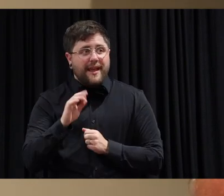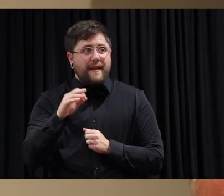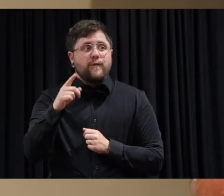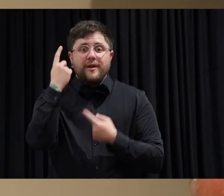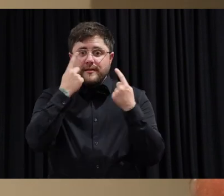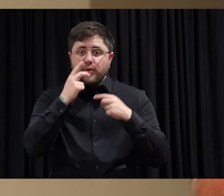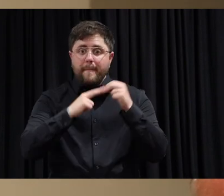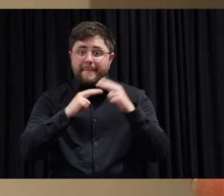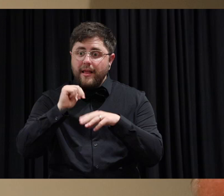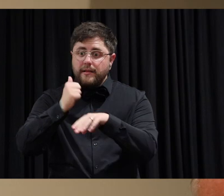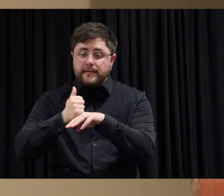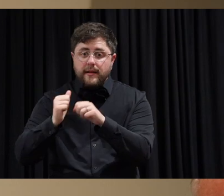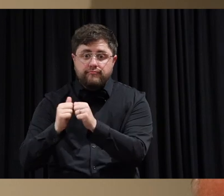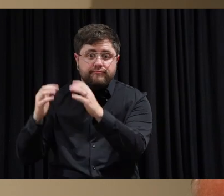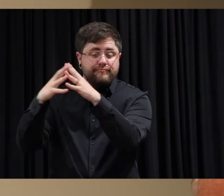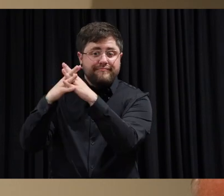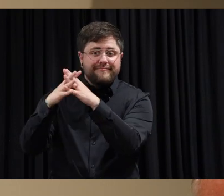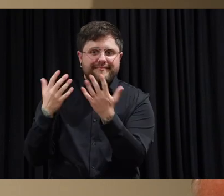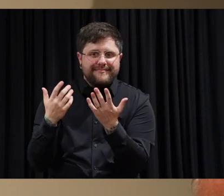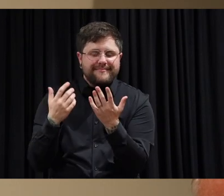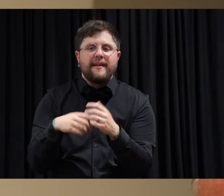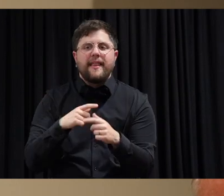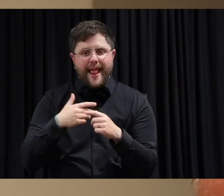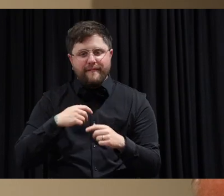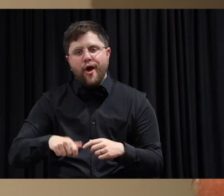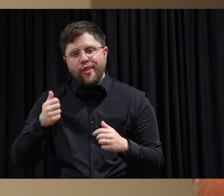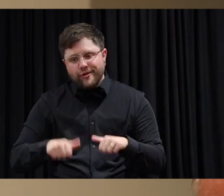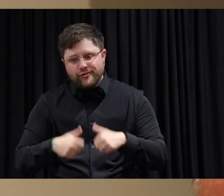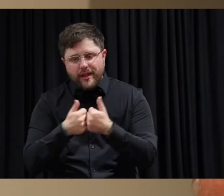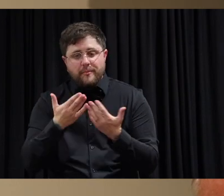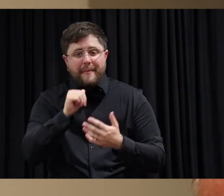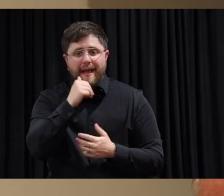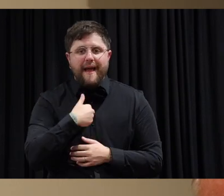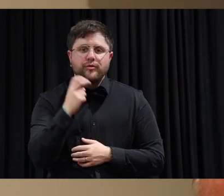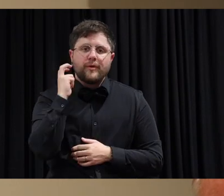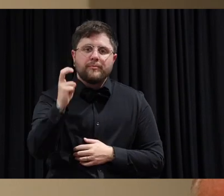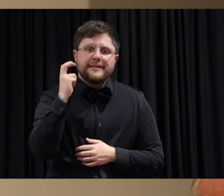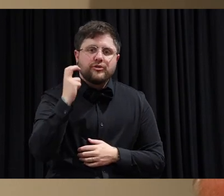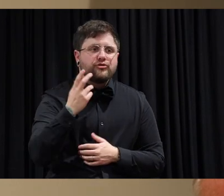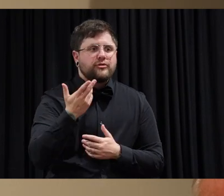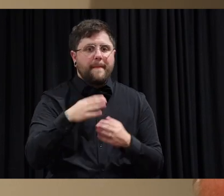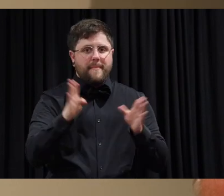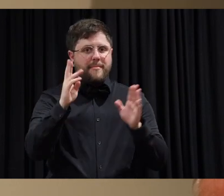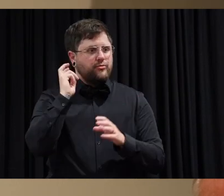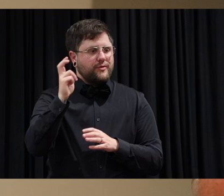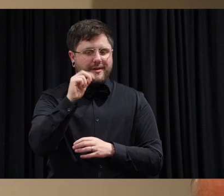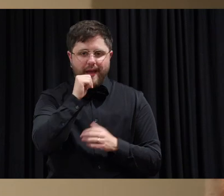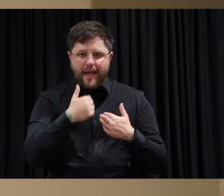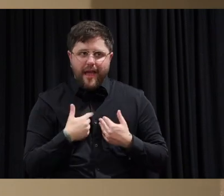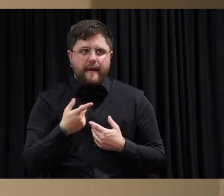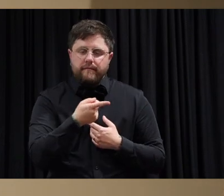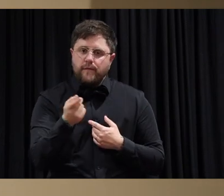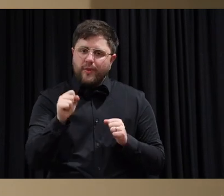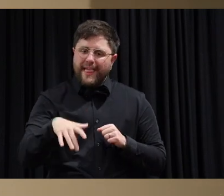rural areas, then you get other challenges where there's not transportation lines that can pick up people who are earning